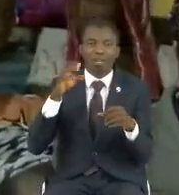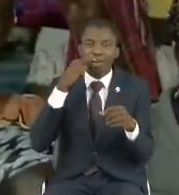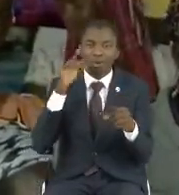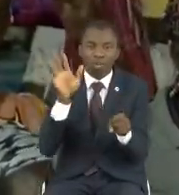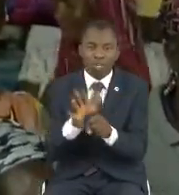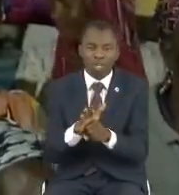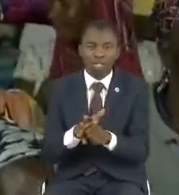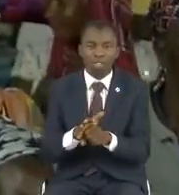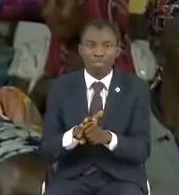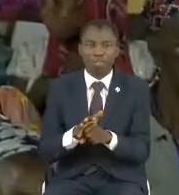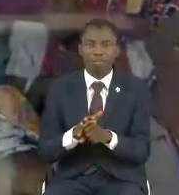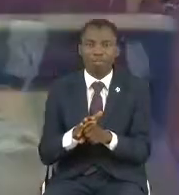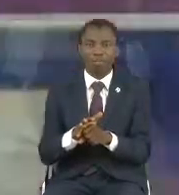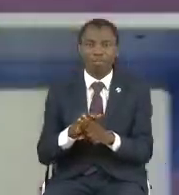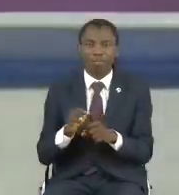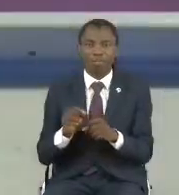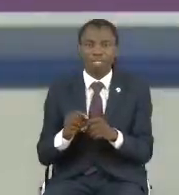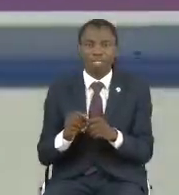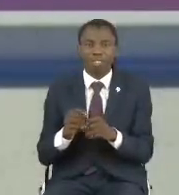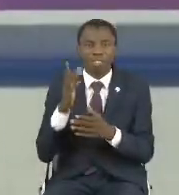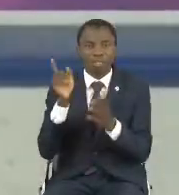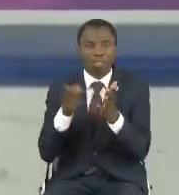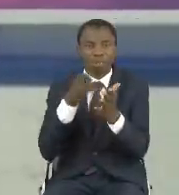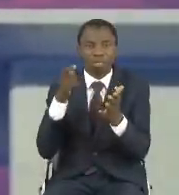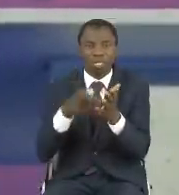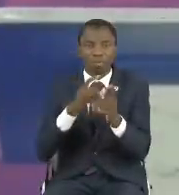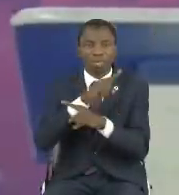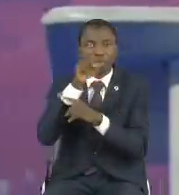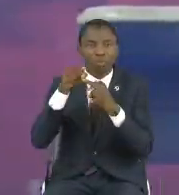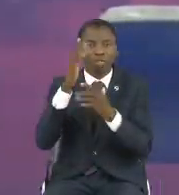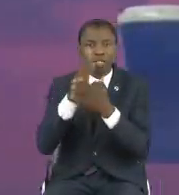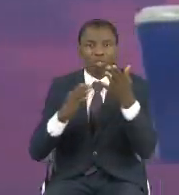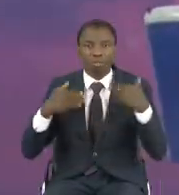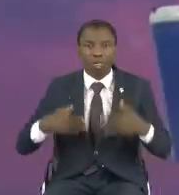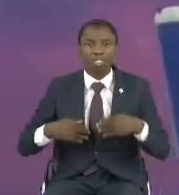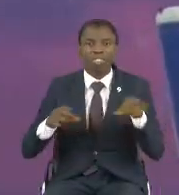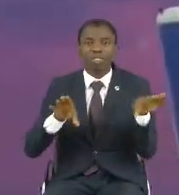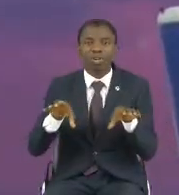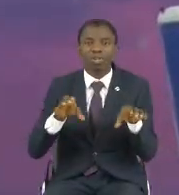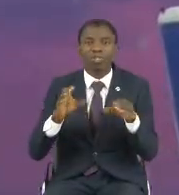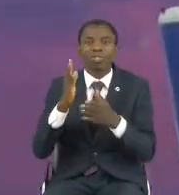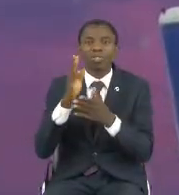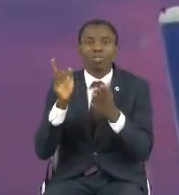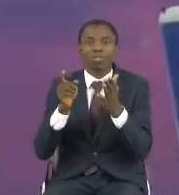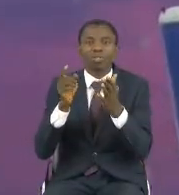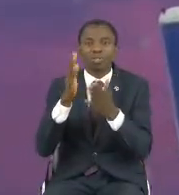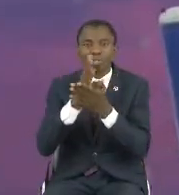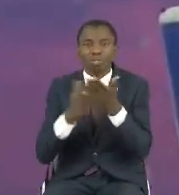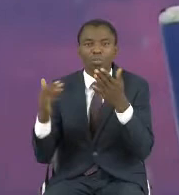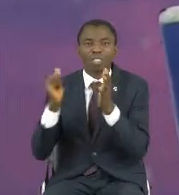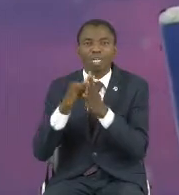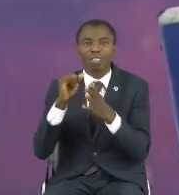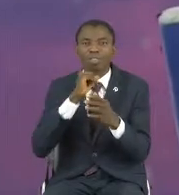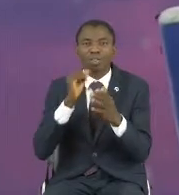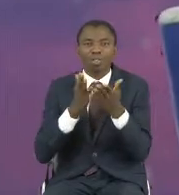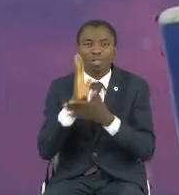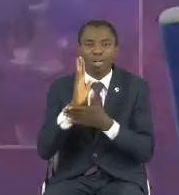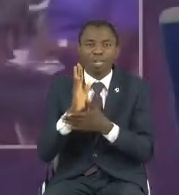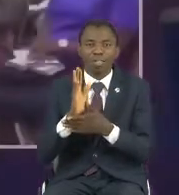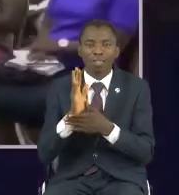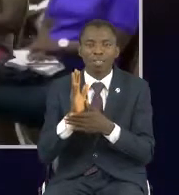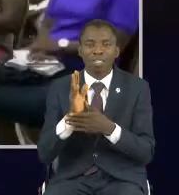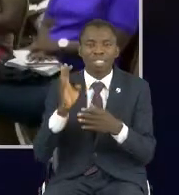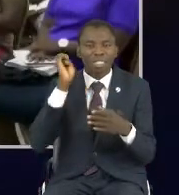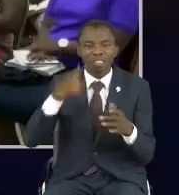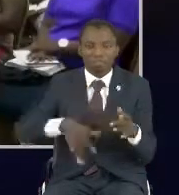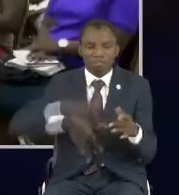Sometimes when somebody does something that is not right, it feels,